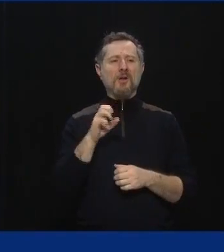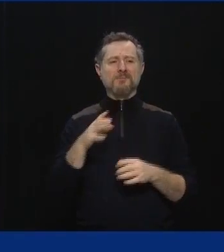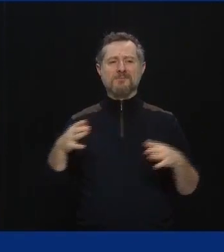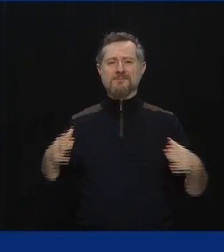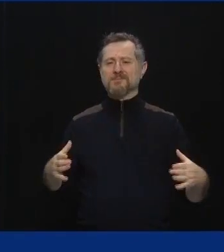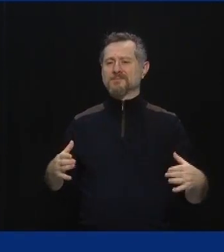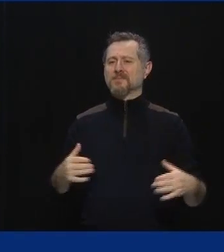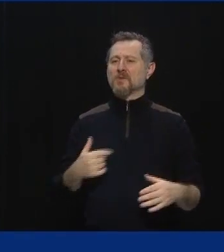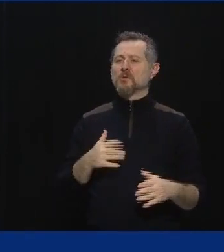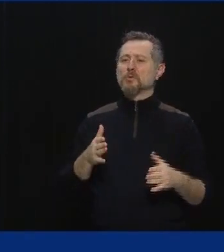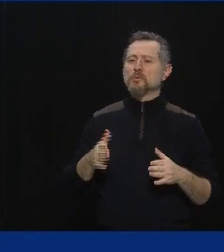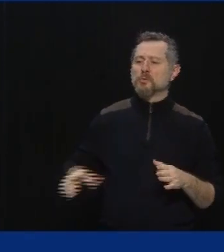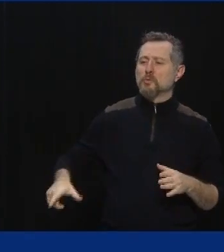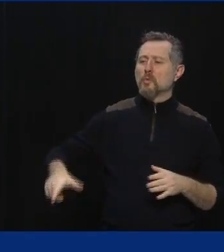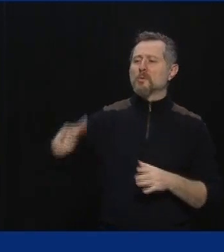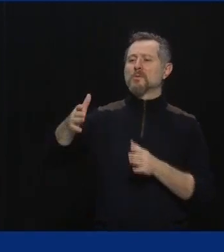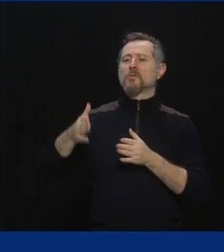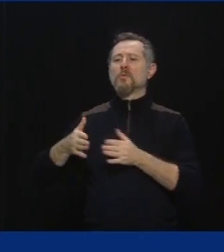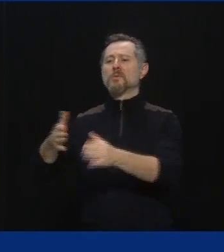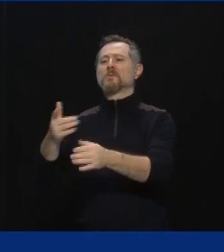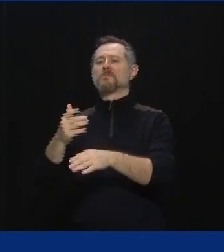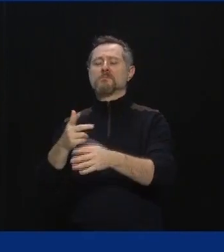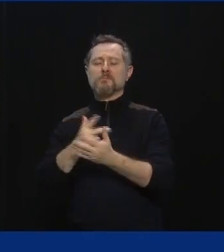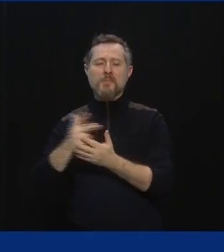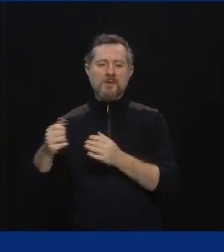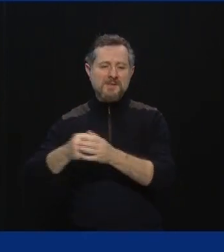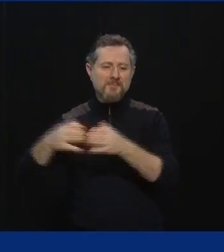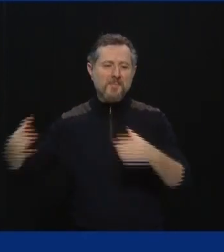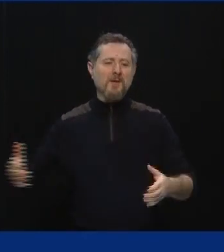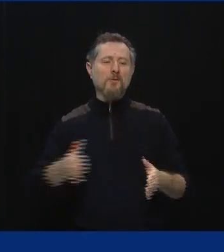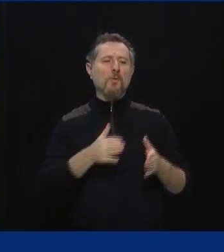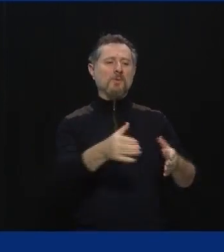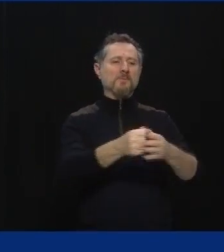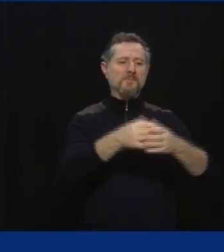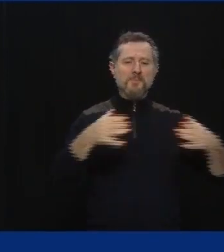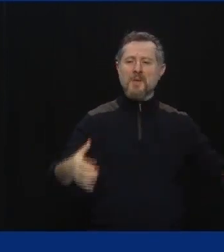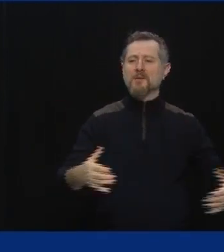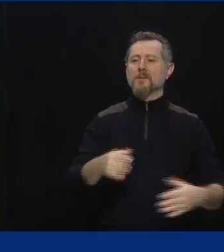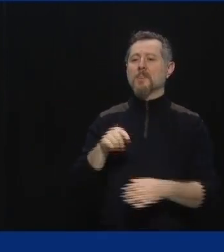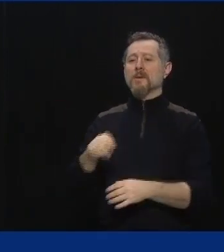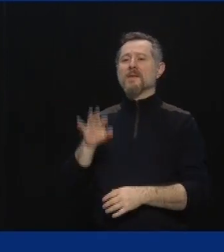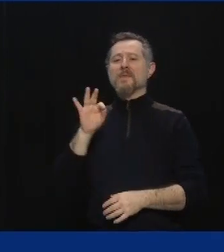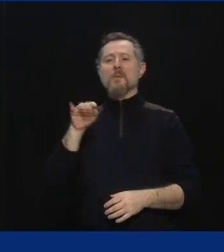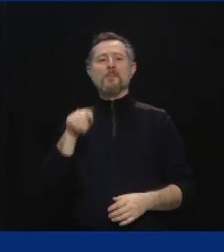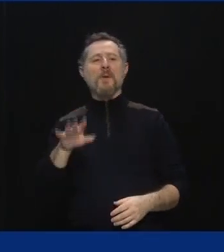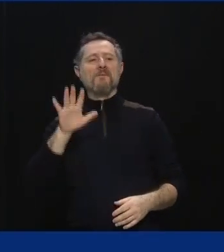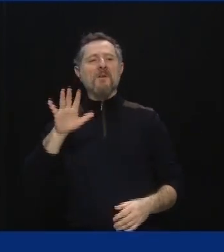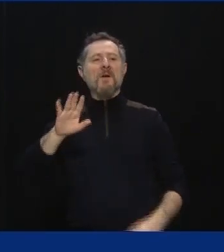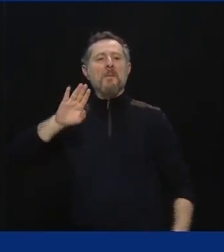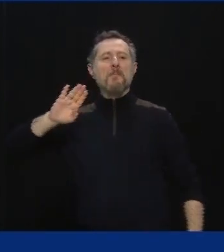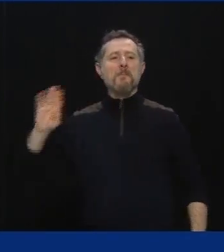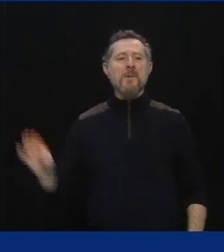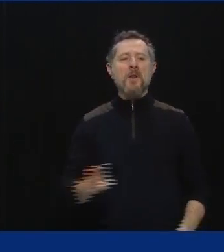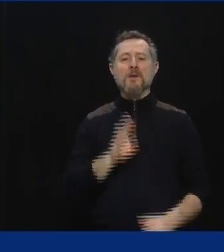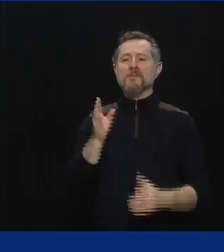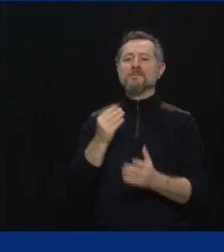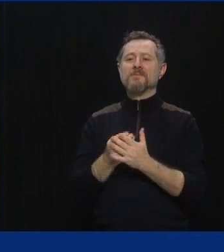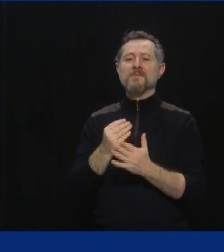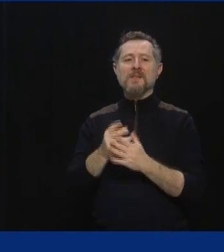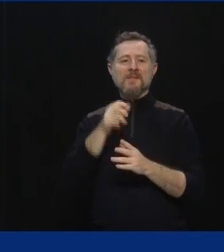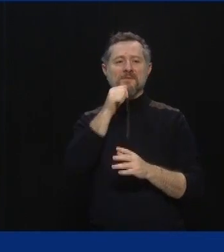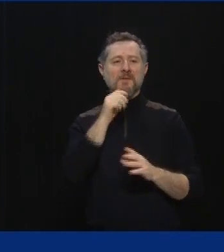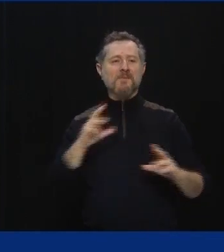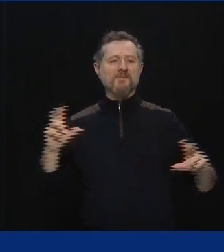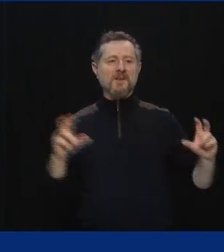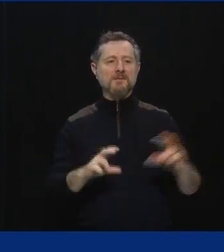expanded roadways, frontage, and parking. And it will entail $9.5 billion in private investment. Every penny